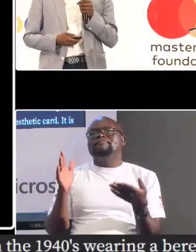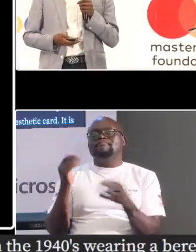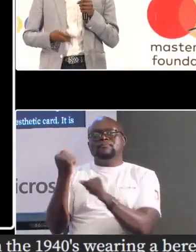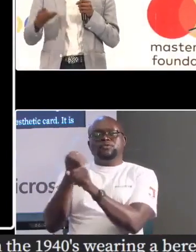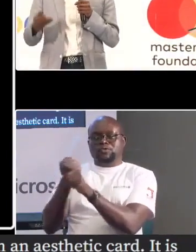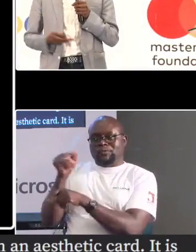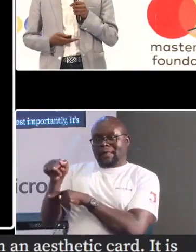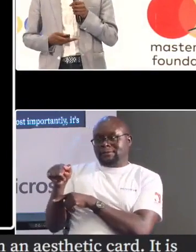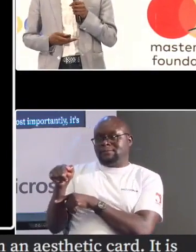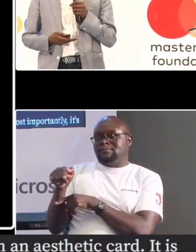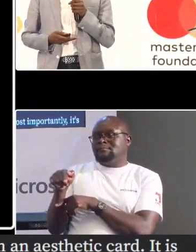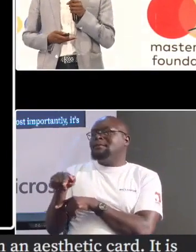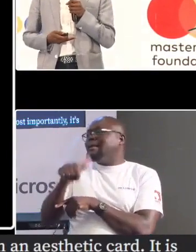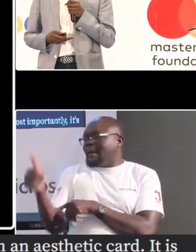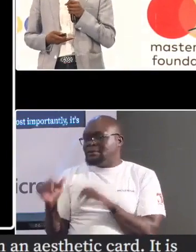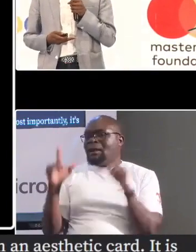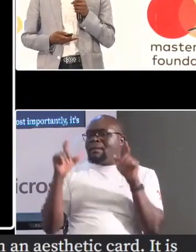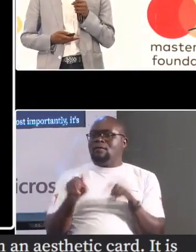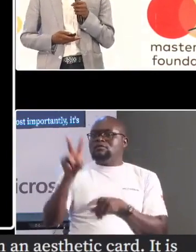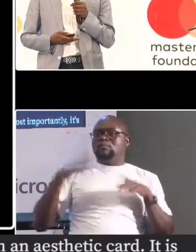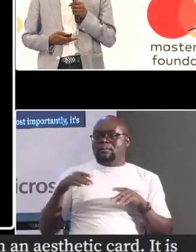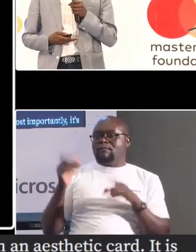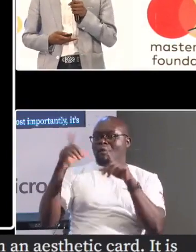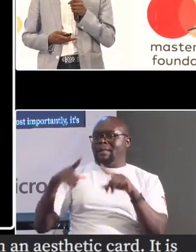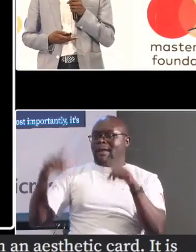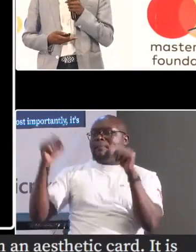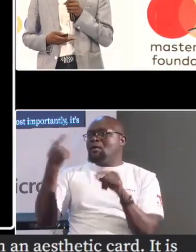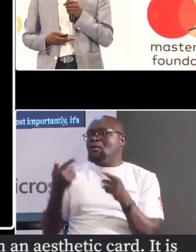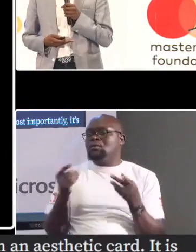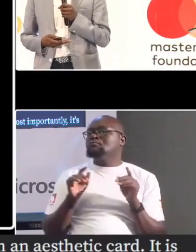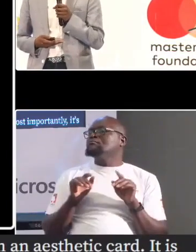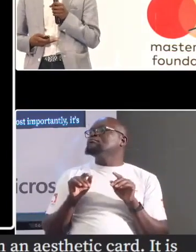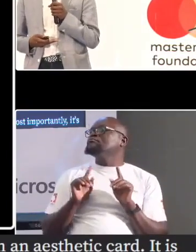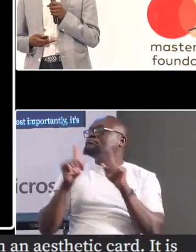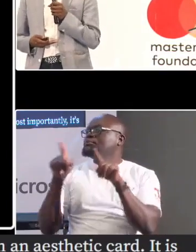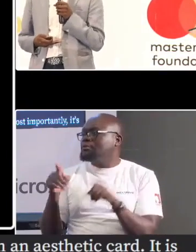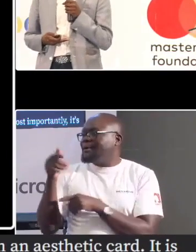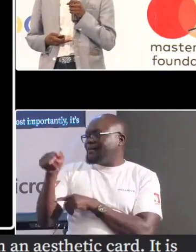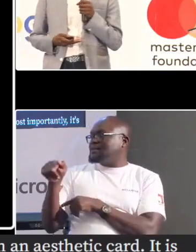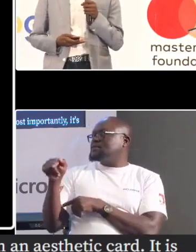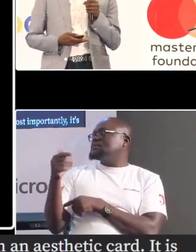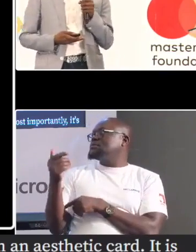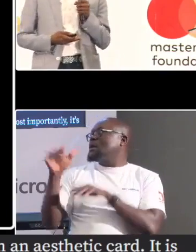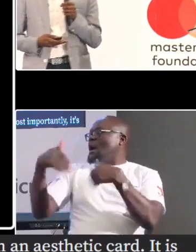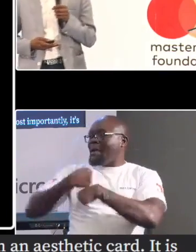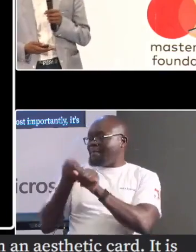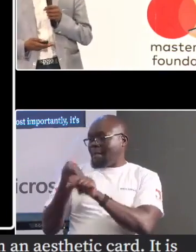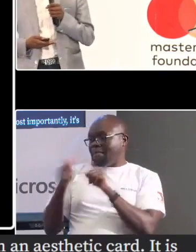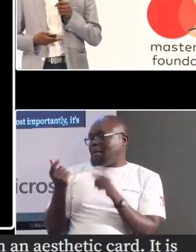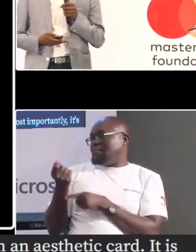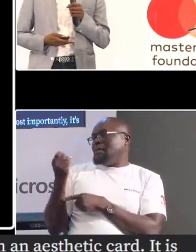it. On screen is an image of 2 people from Japan who are drowning in post-it notes, and this is a real image. I didn't make it